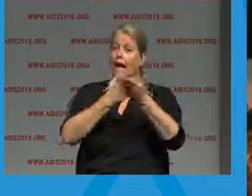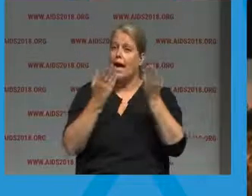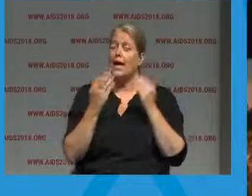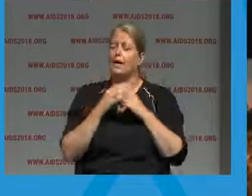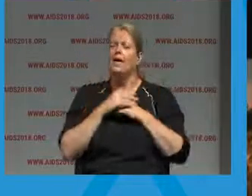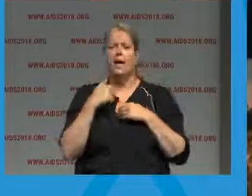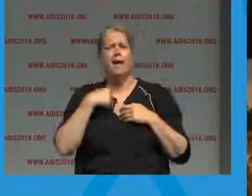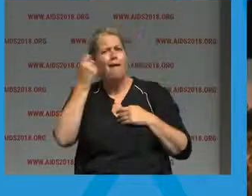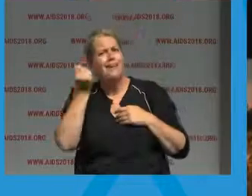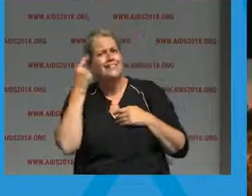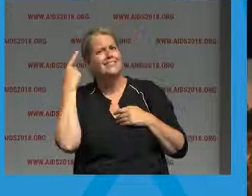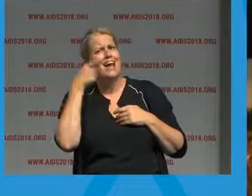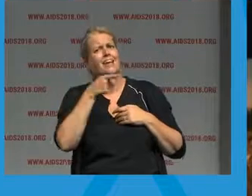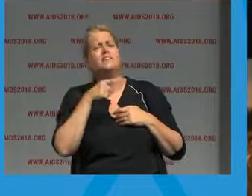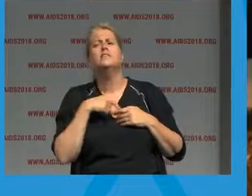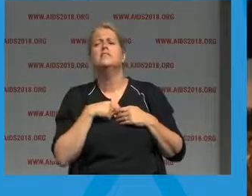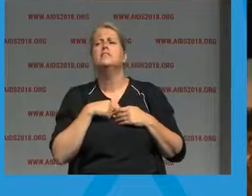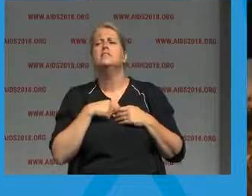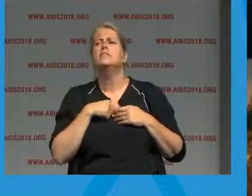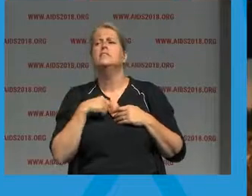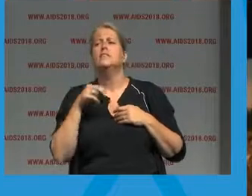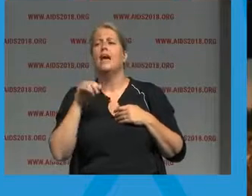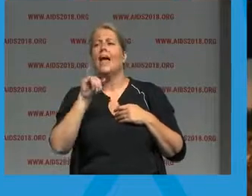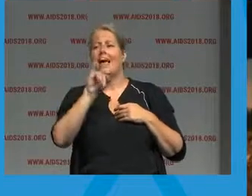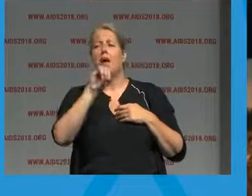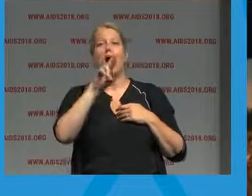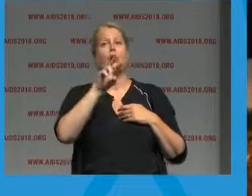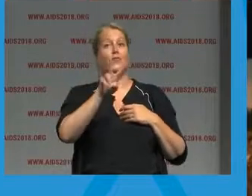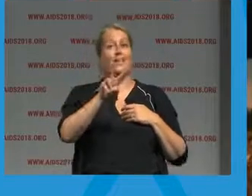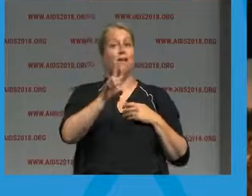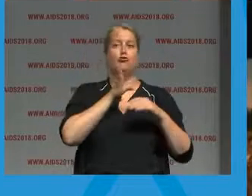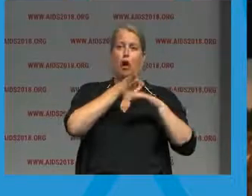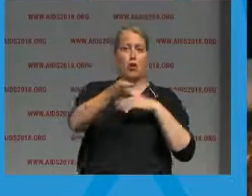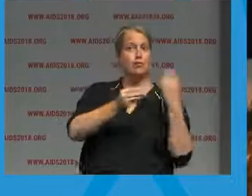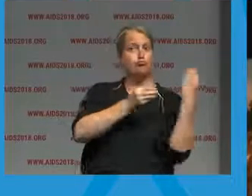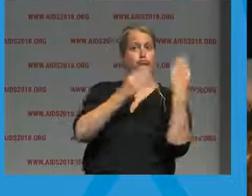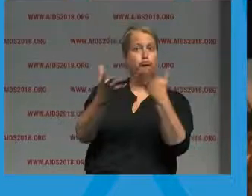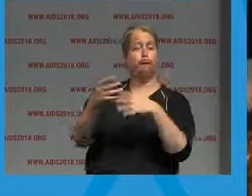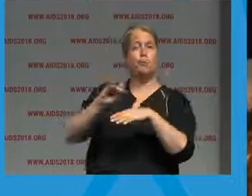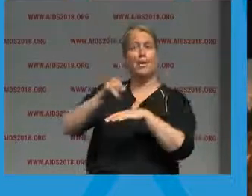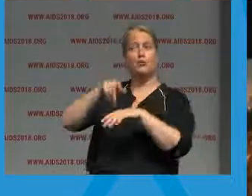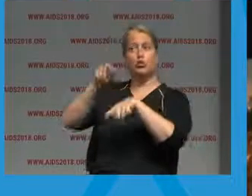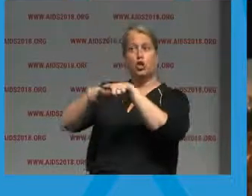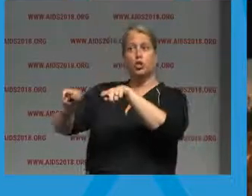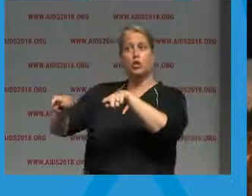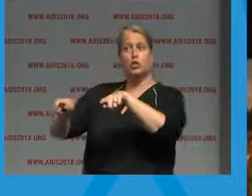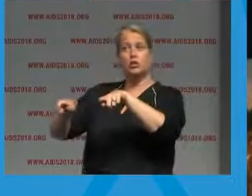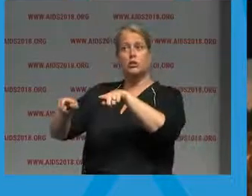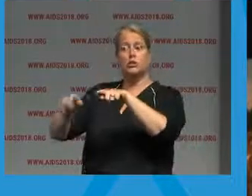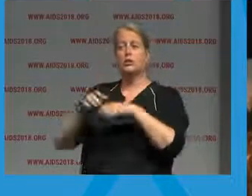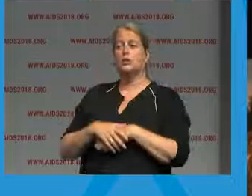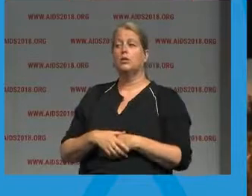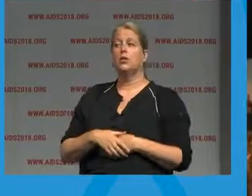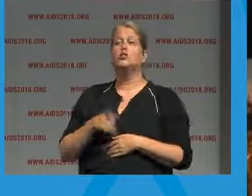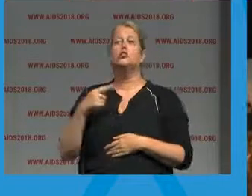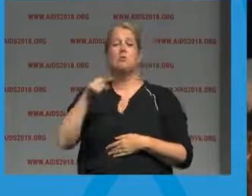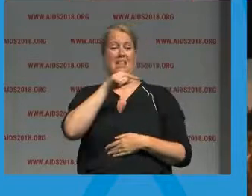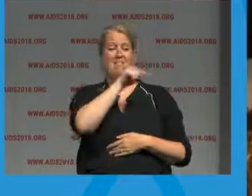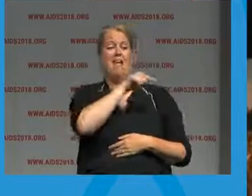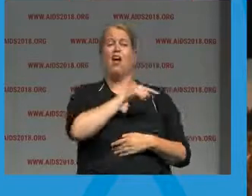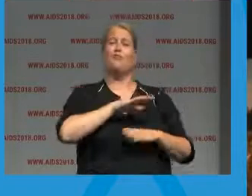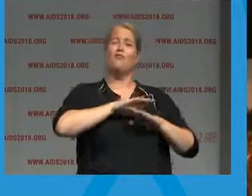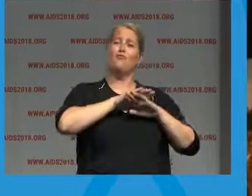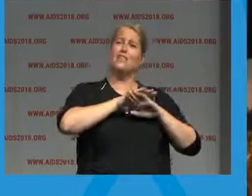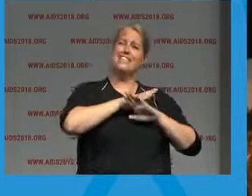give directly the ARVs to patients, and that has really lowered the resistance. I would